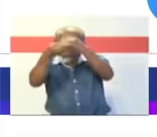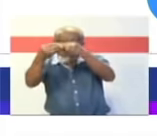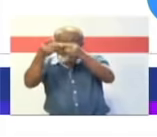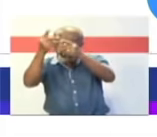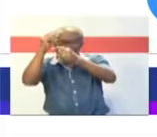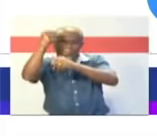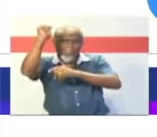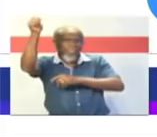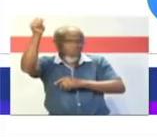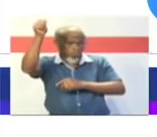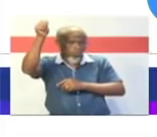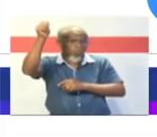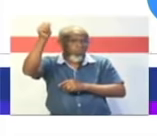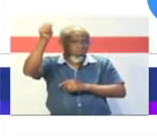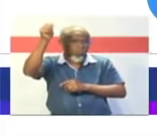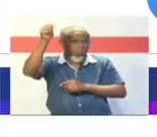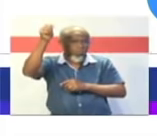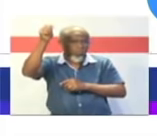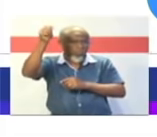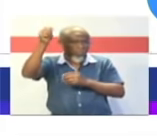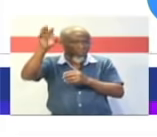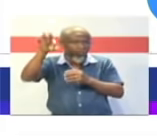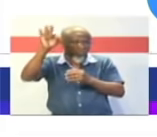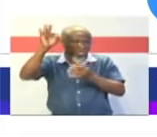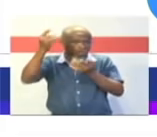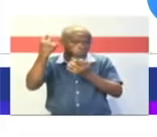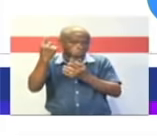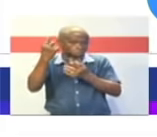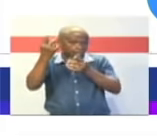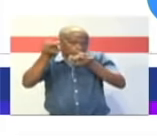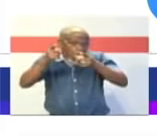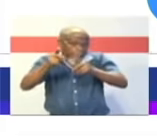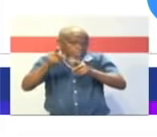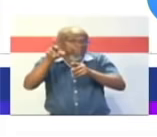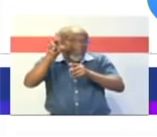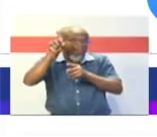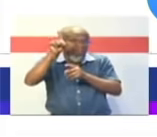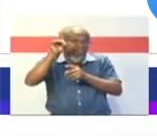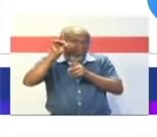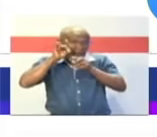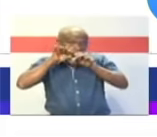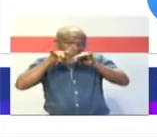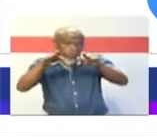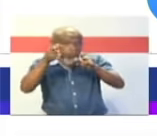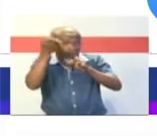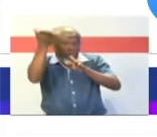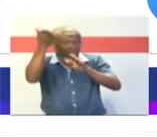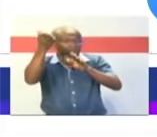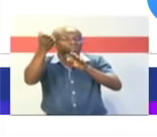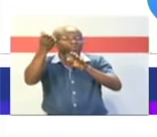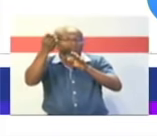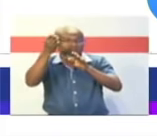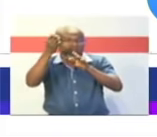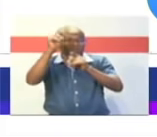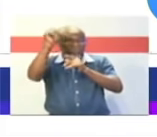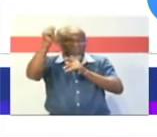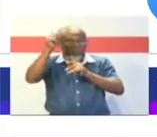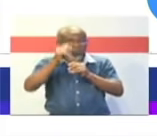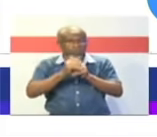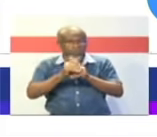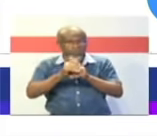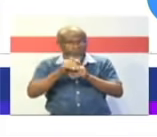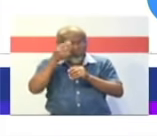to Tobago, given that there is 1 case in Tobago, and in terms of